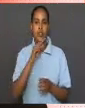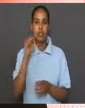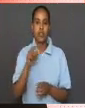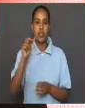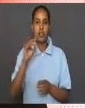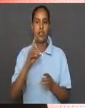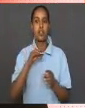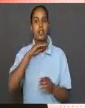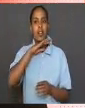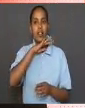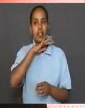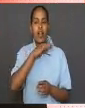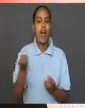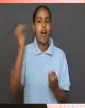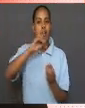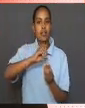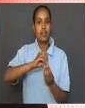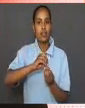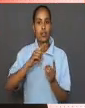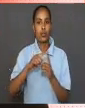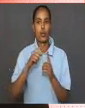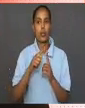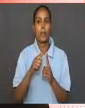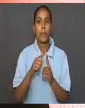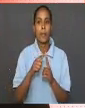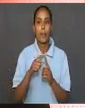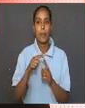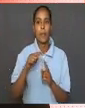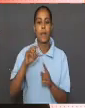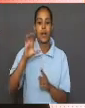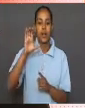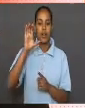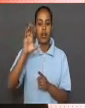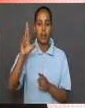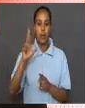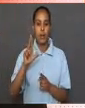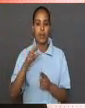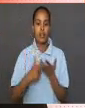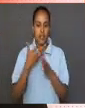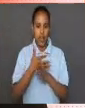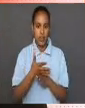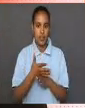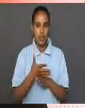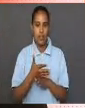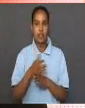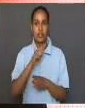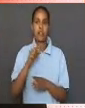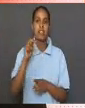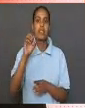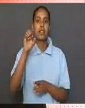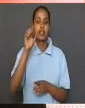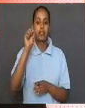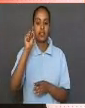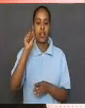Zinc dust is added to precipitate cadmium, and then the zinc